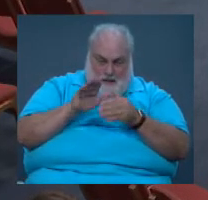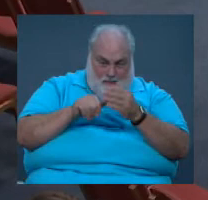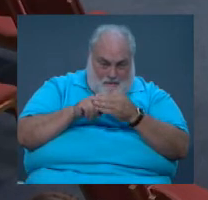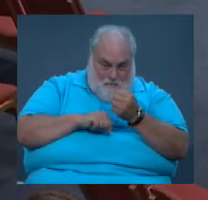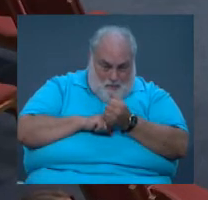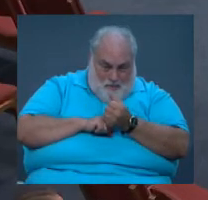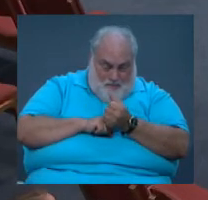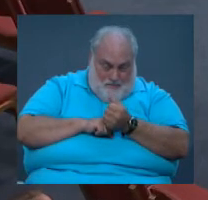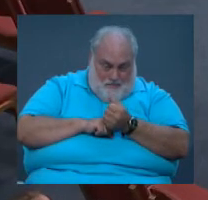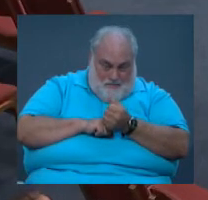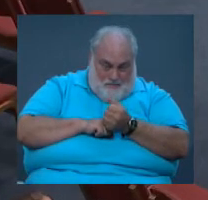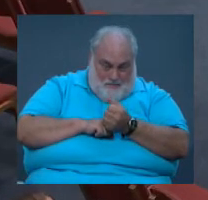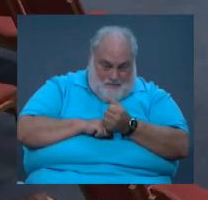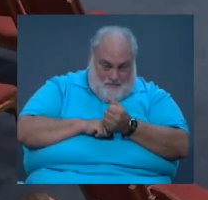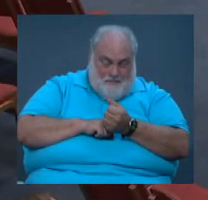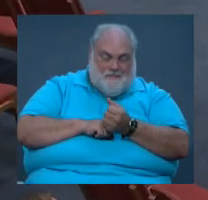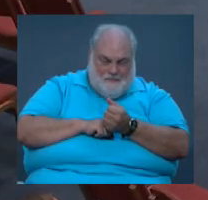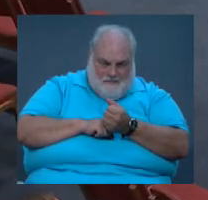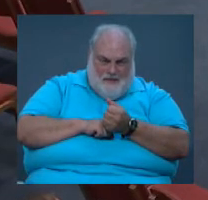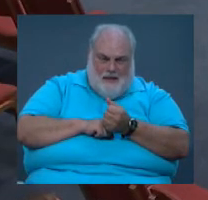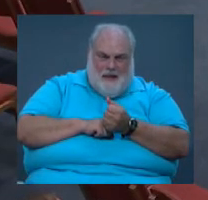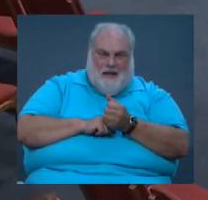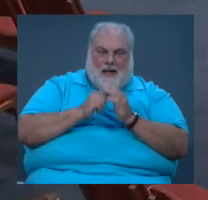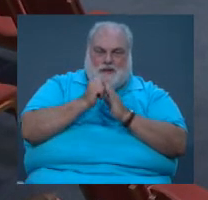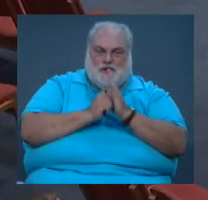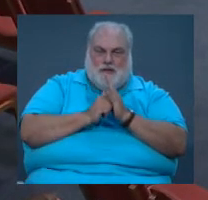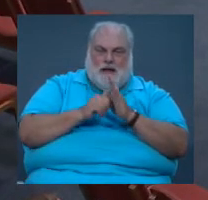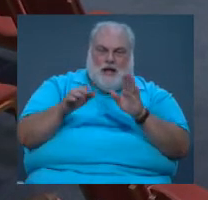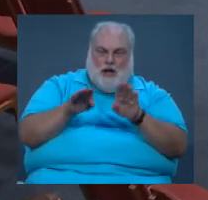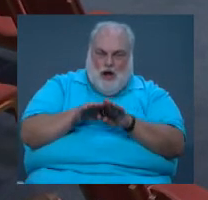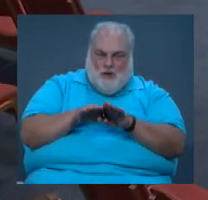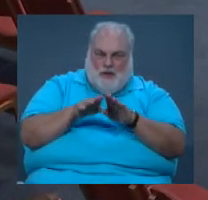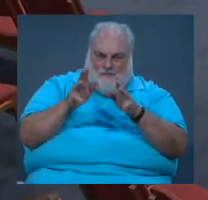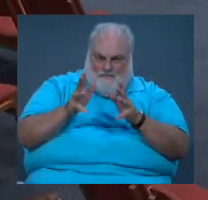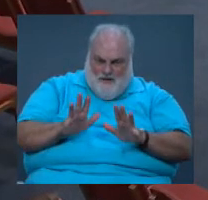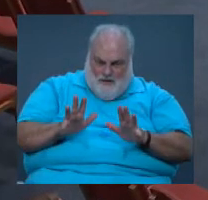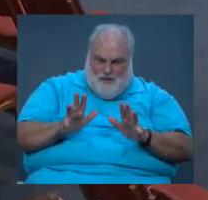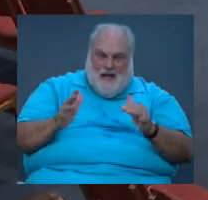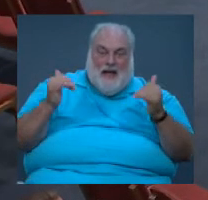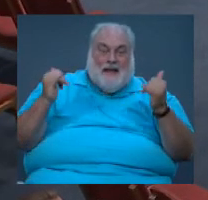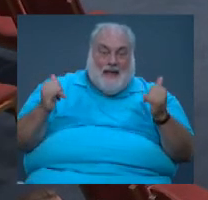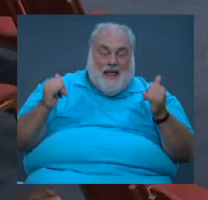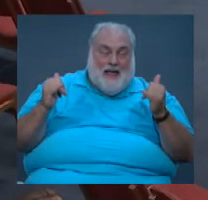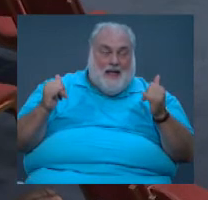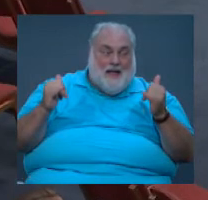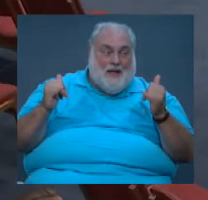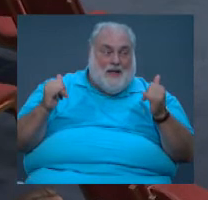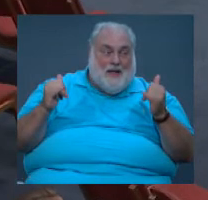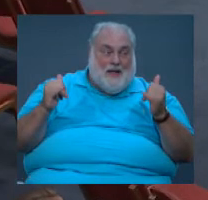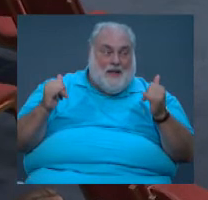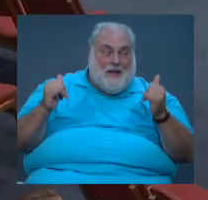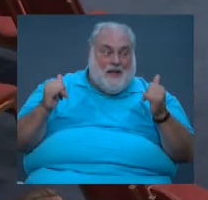aye. All those opposed, please say nay. Meeting adjourned. We'll now